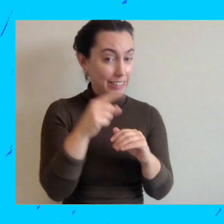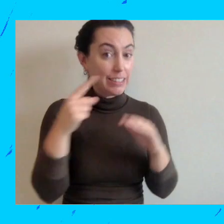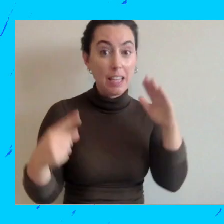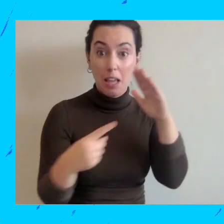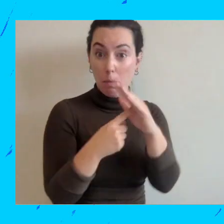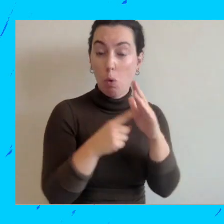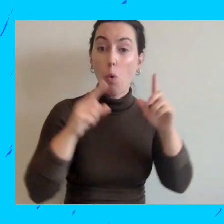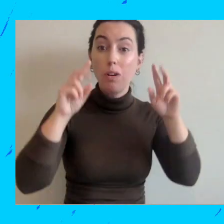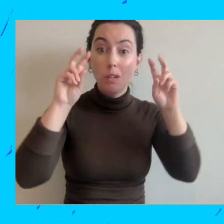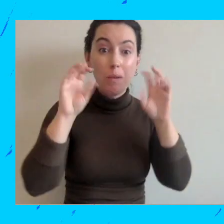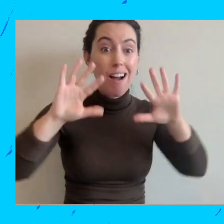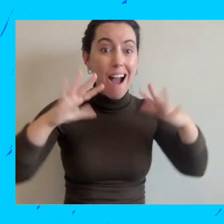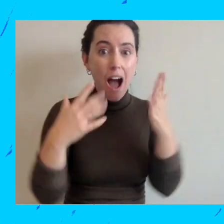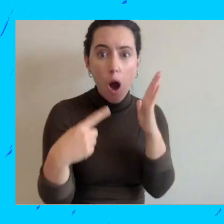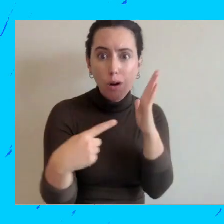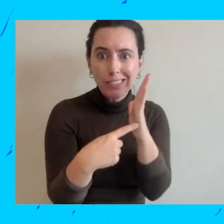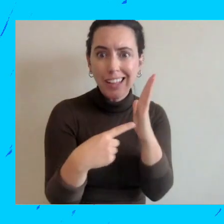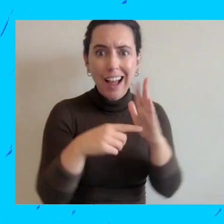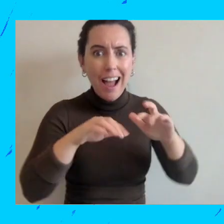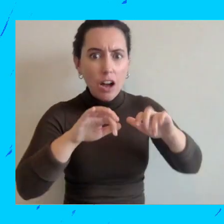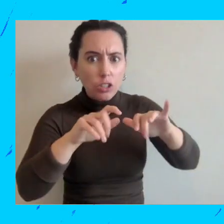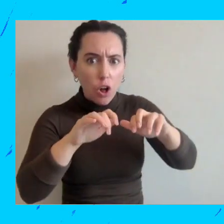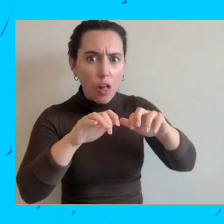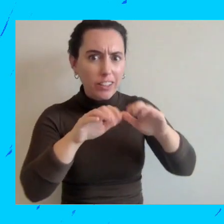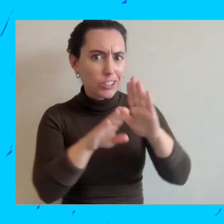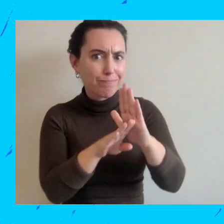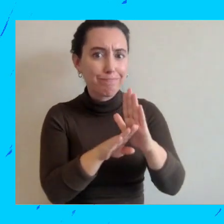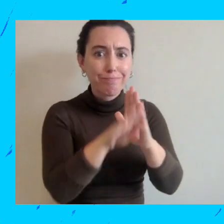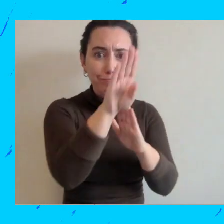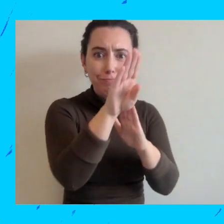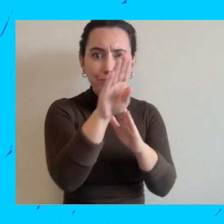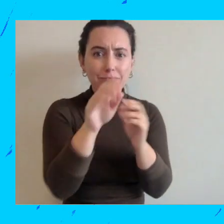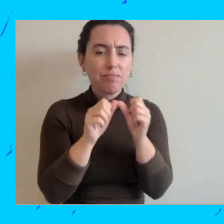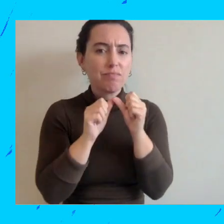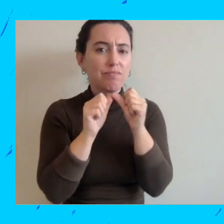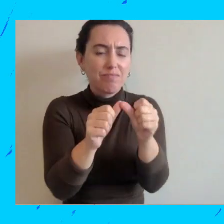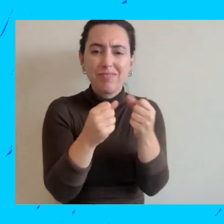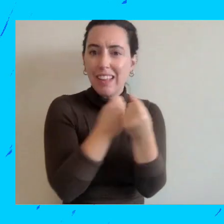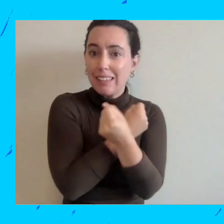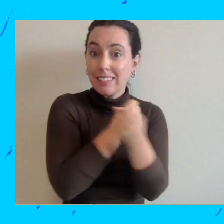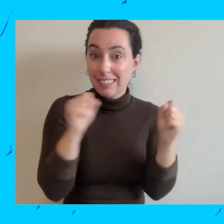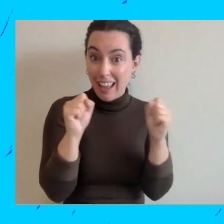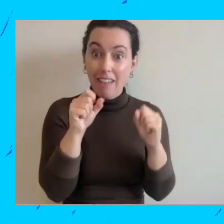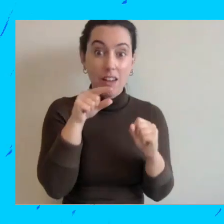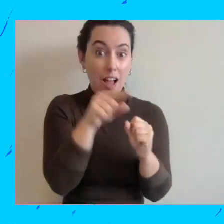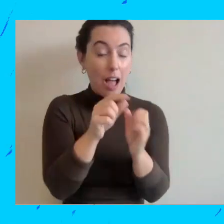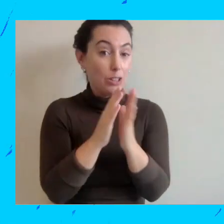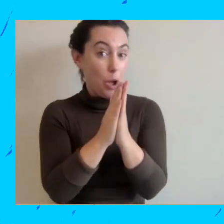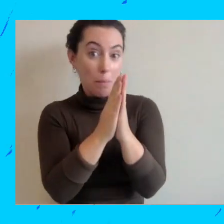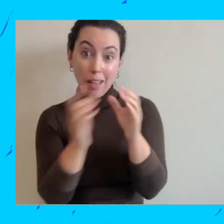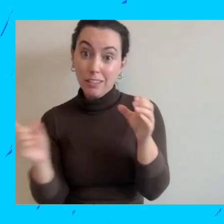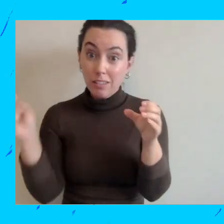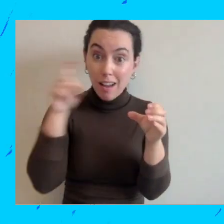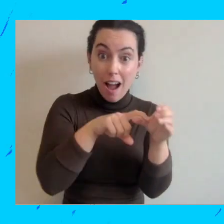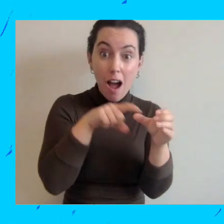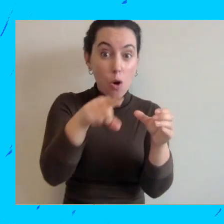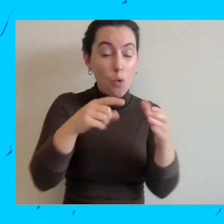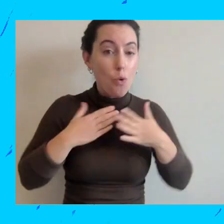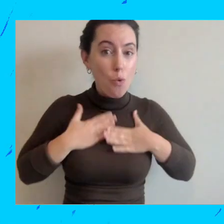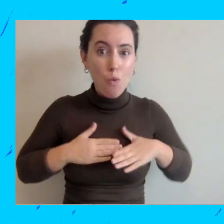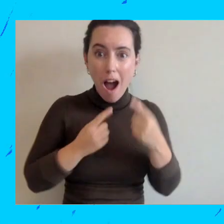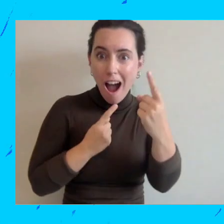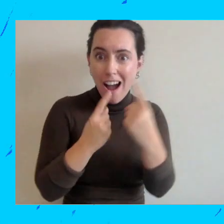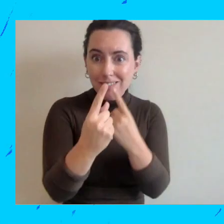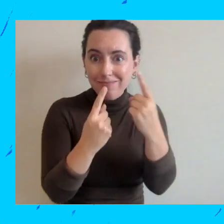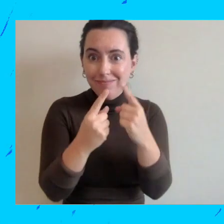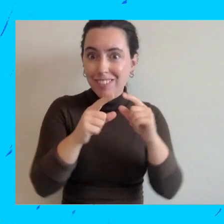And that's one that's really close to my heart. I love all things technology. So dial in to that if you want to be a part of the conversation with